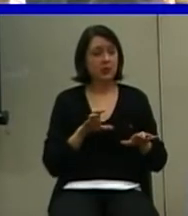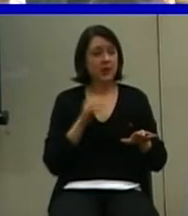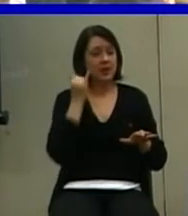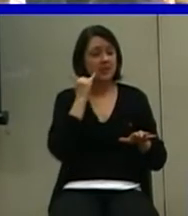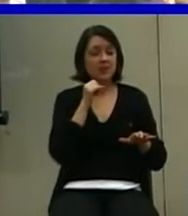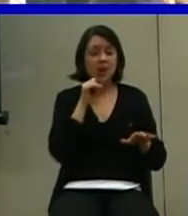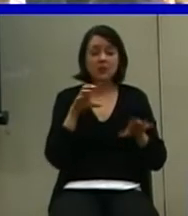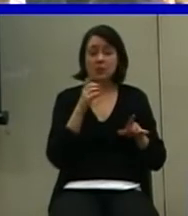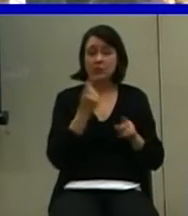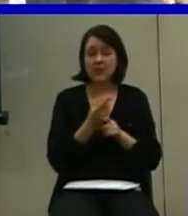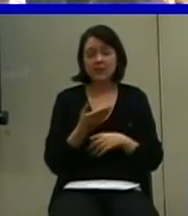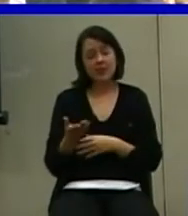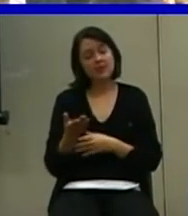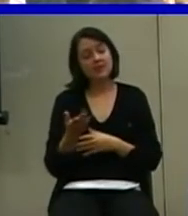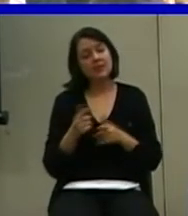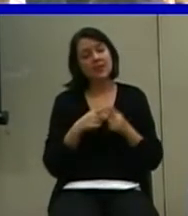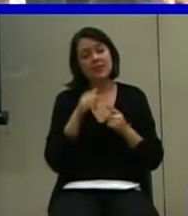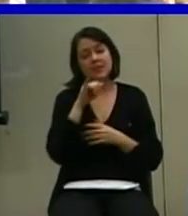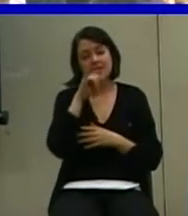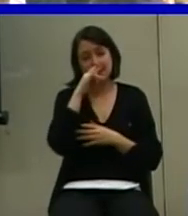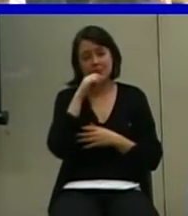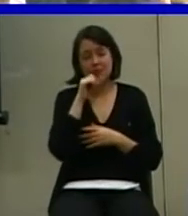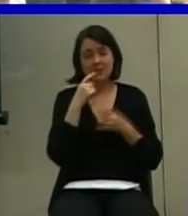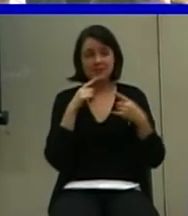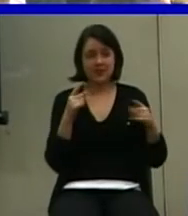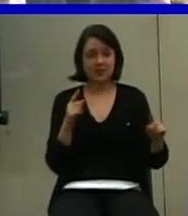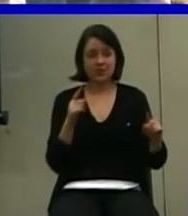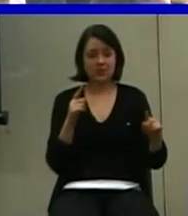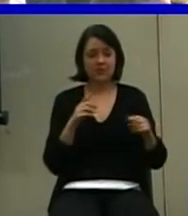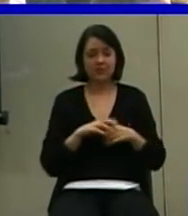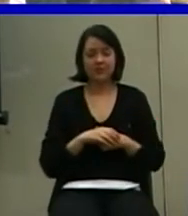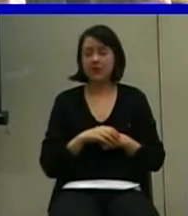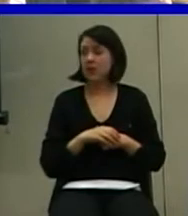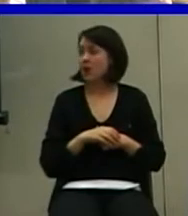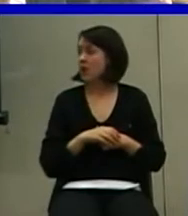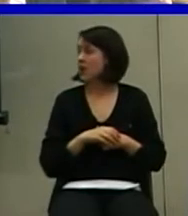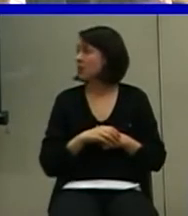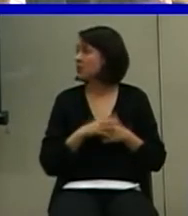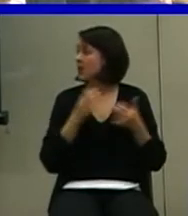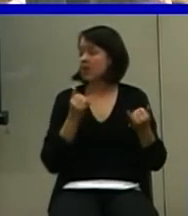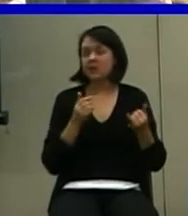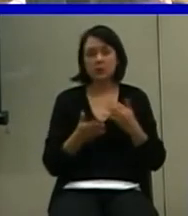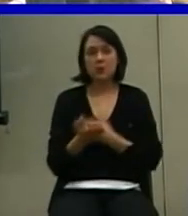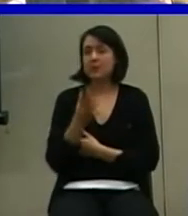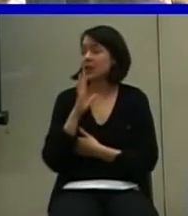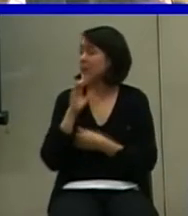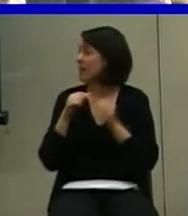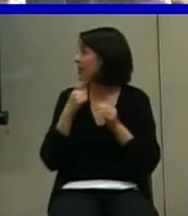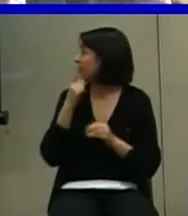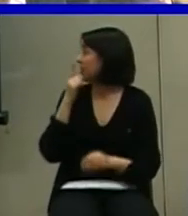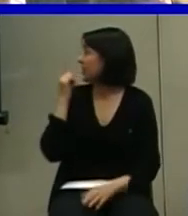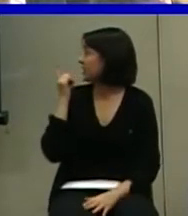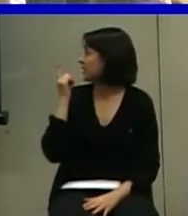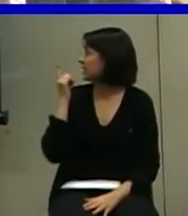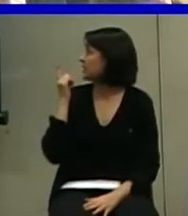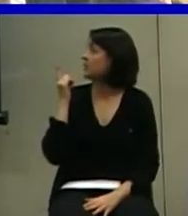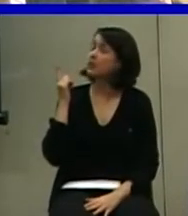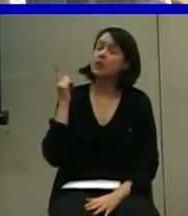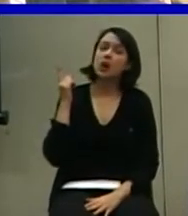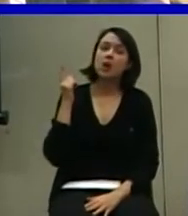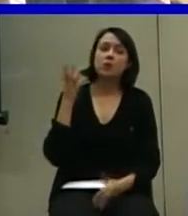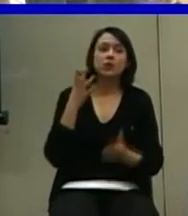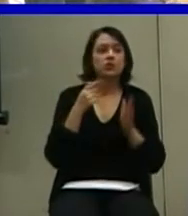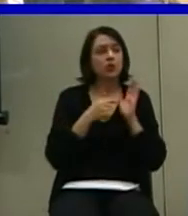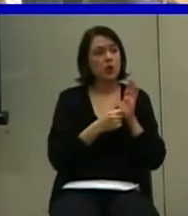they don't do the right things, the kids won't be successful either. So I'm going to spend some time this morning talking about this. I want to show you